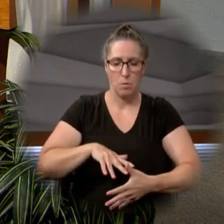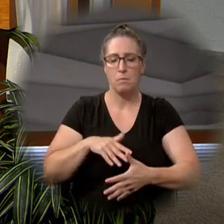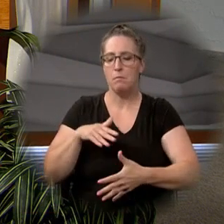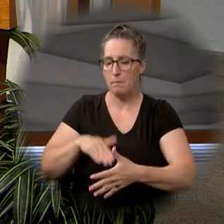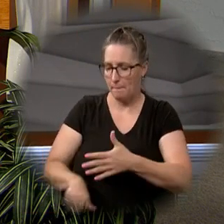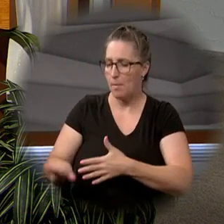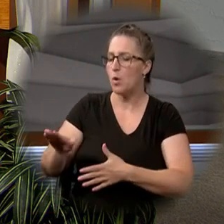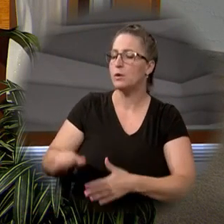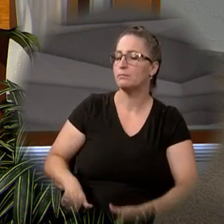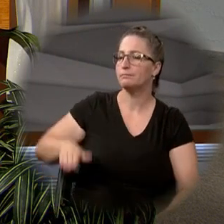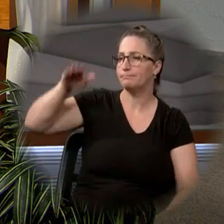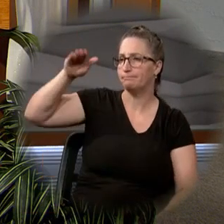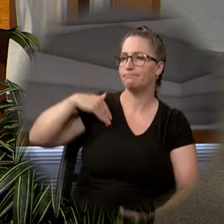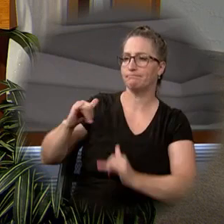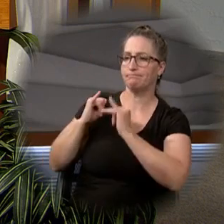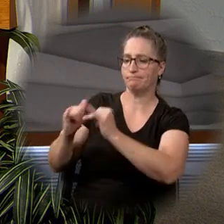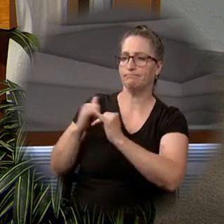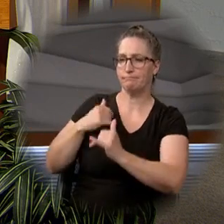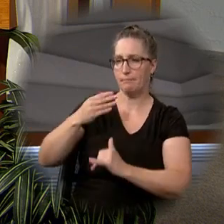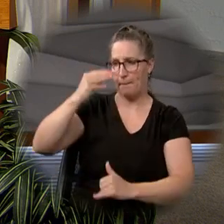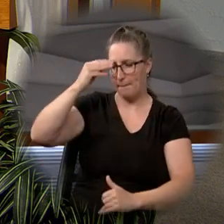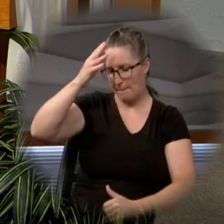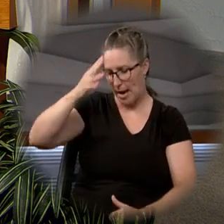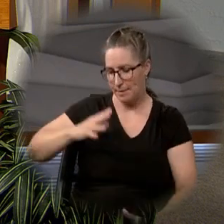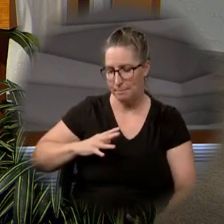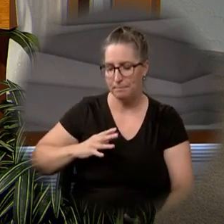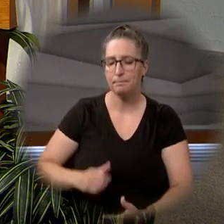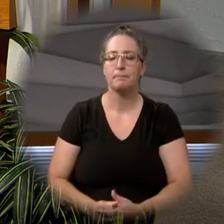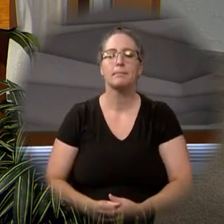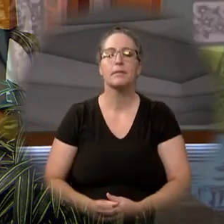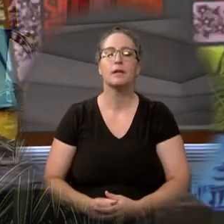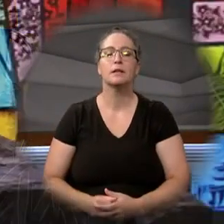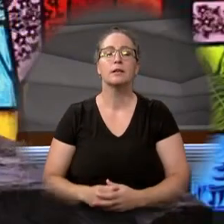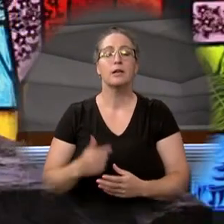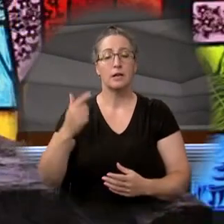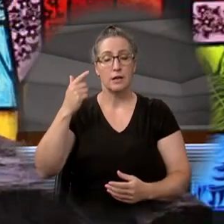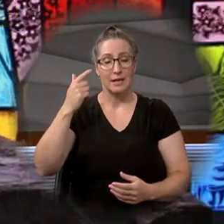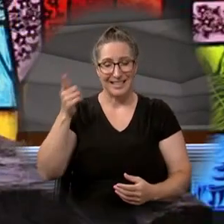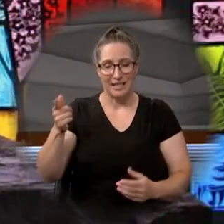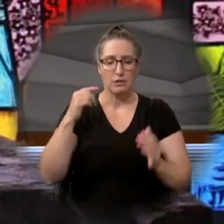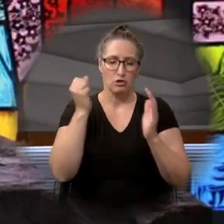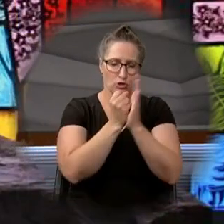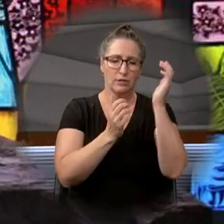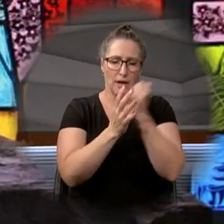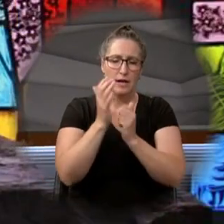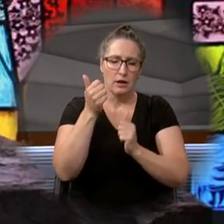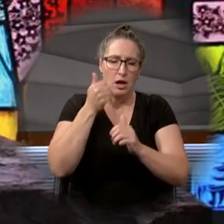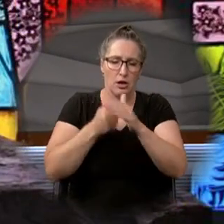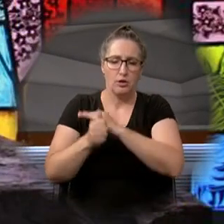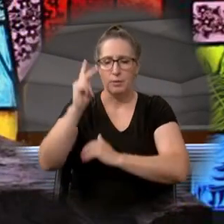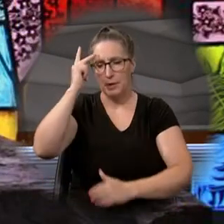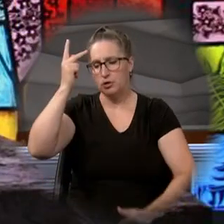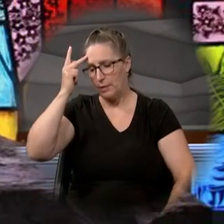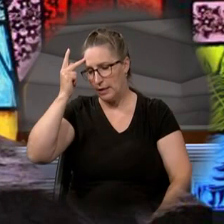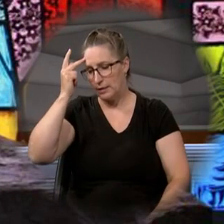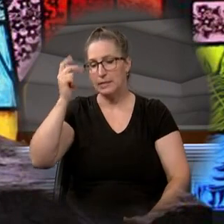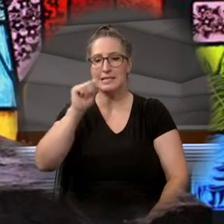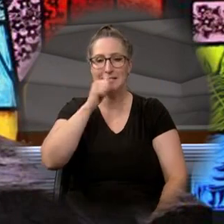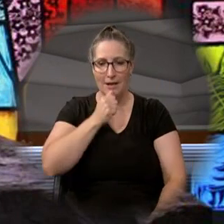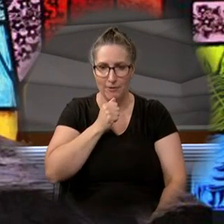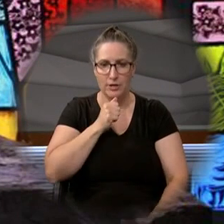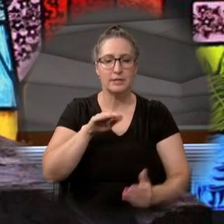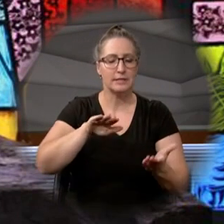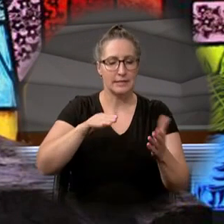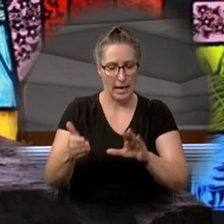Spirit was incarnate of the Virgin Mary and became man. For our sake he was crucified under Pontius Pilate. He